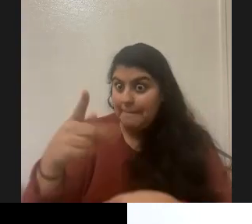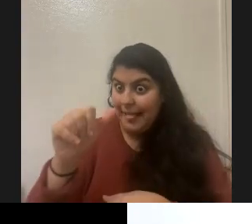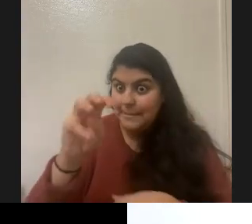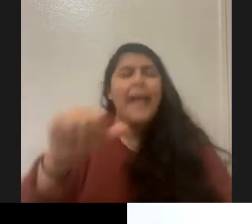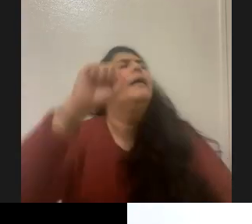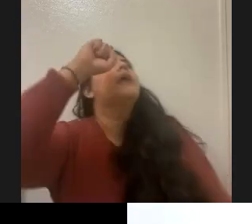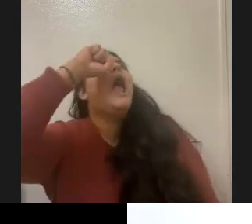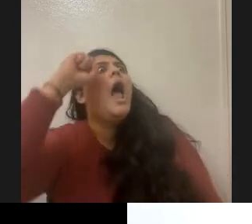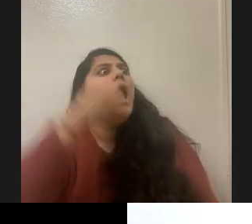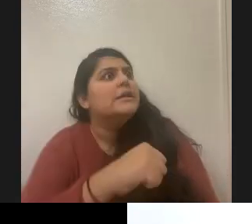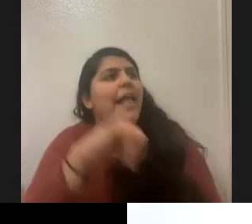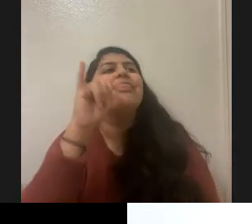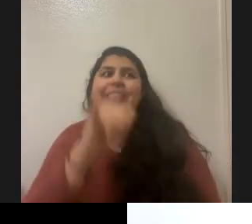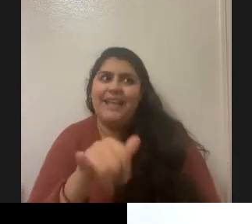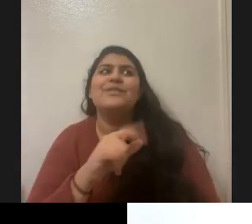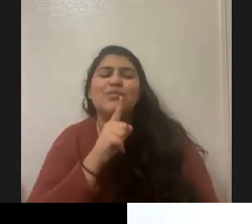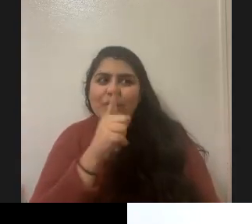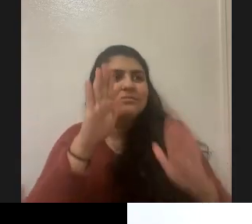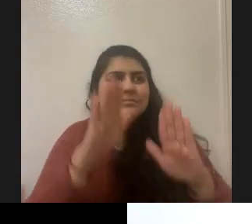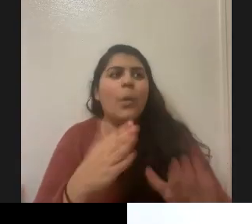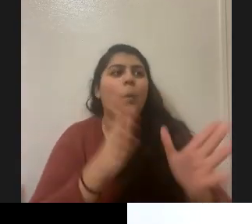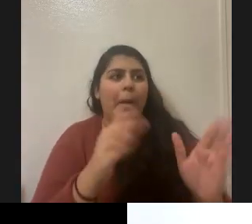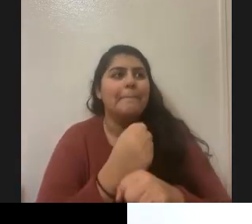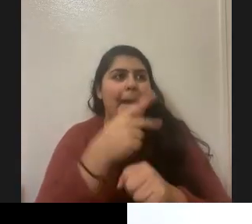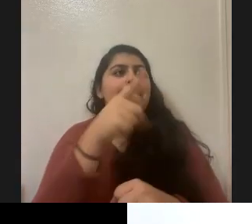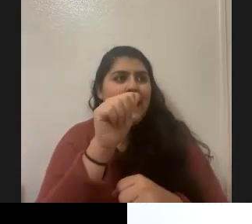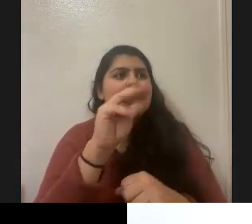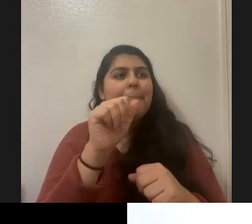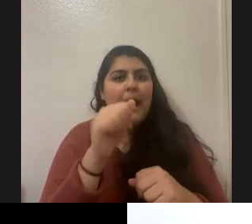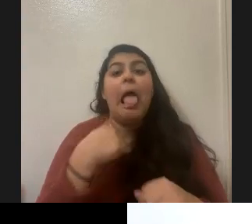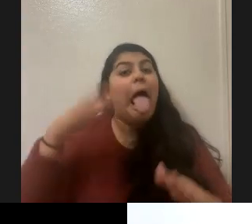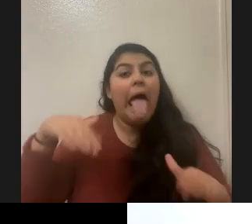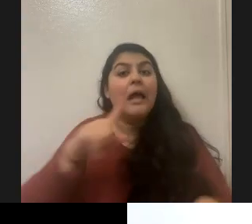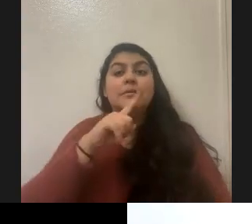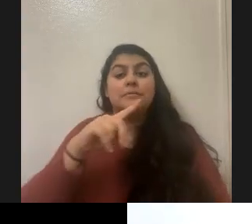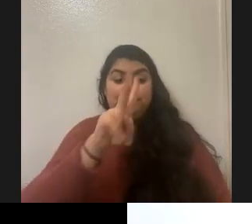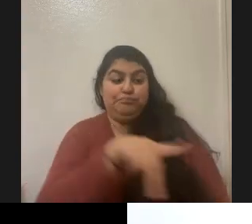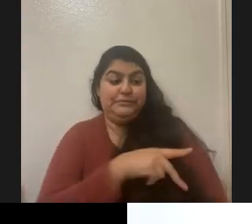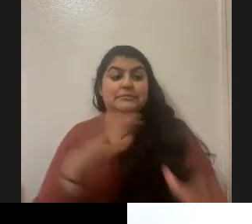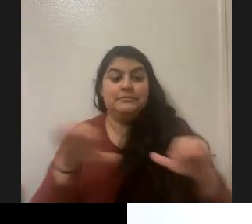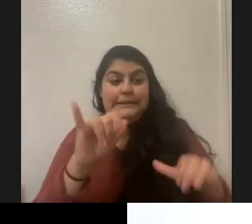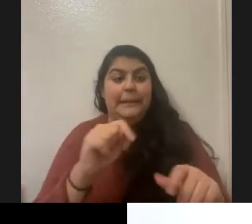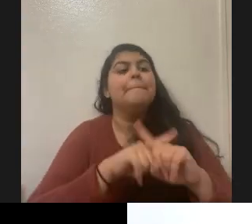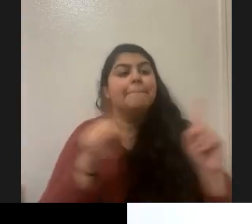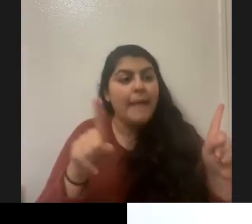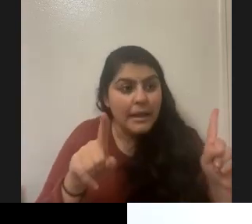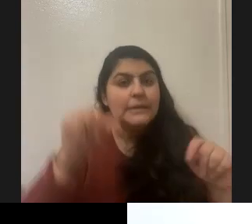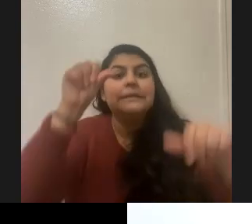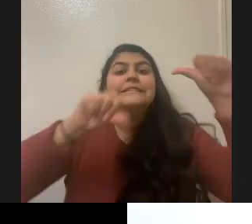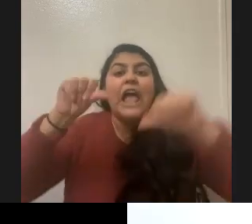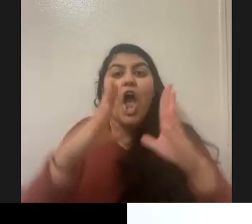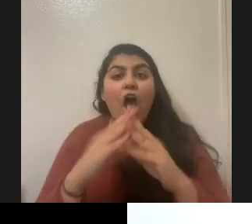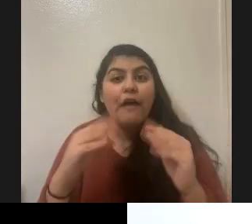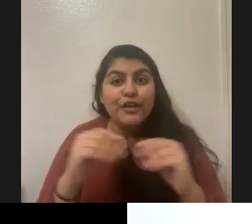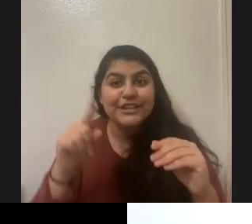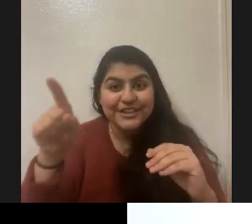that's a great Ow. way to make a plasma. I have not personally done this, but at our, scientist conference,